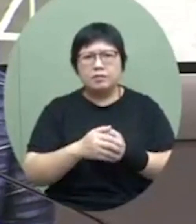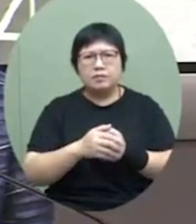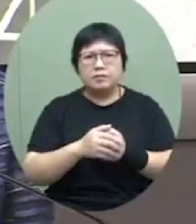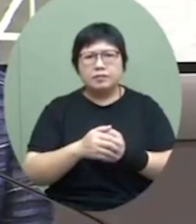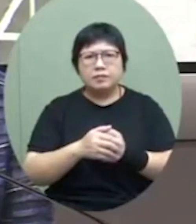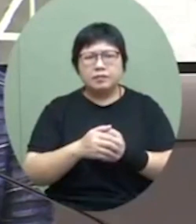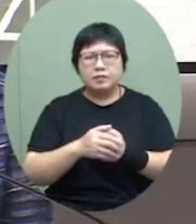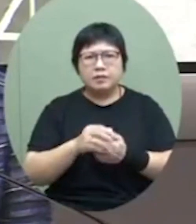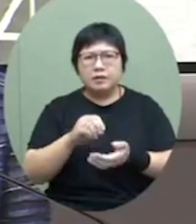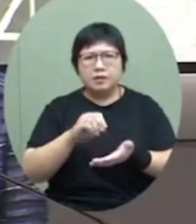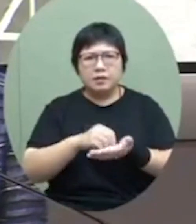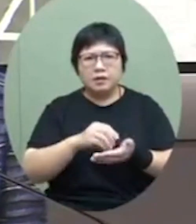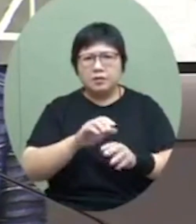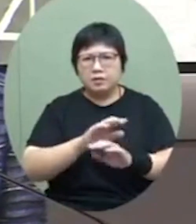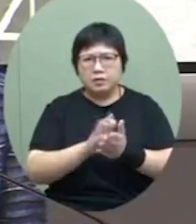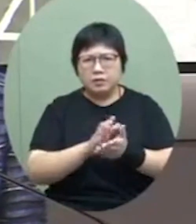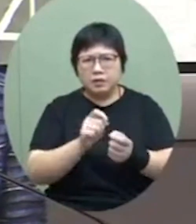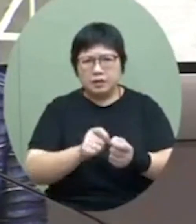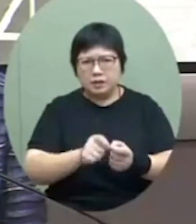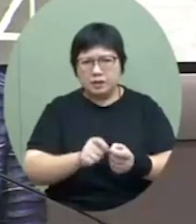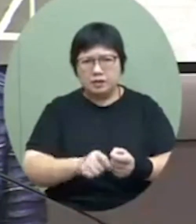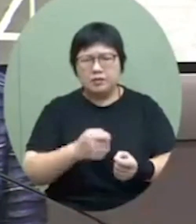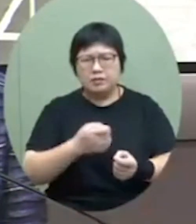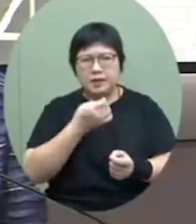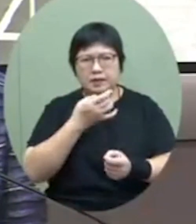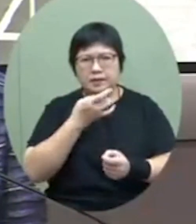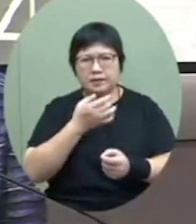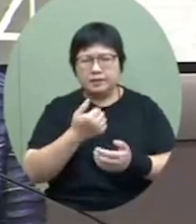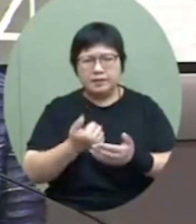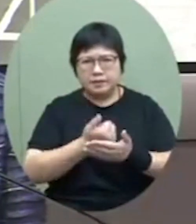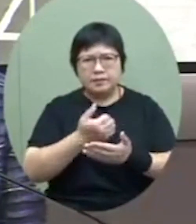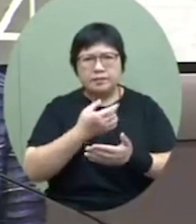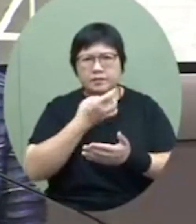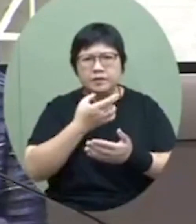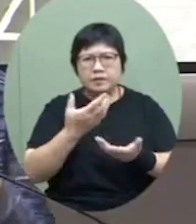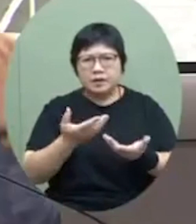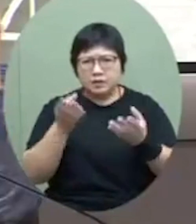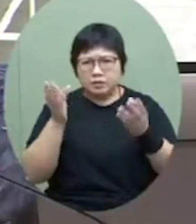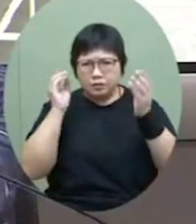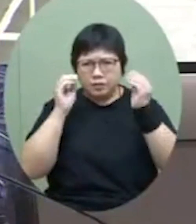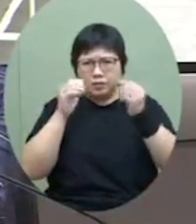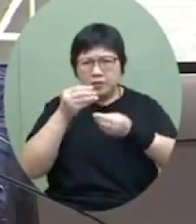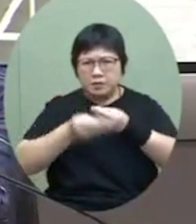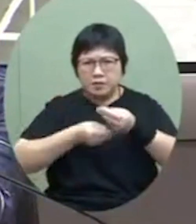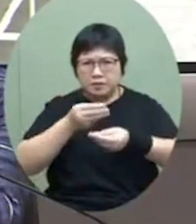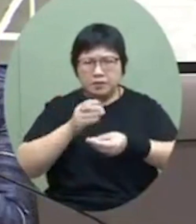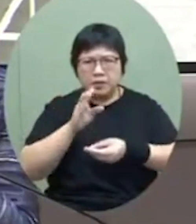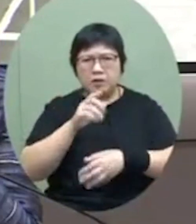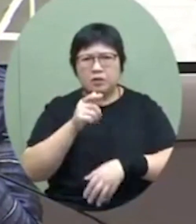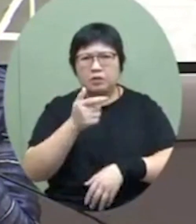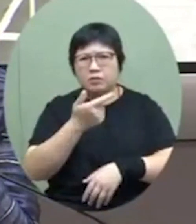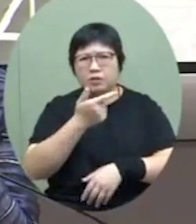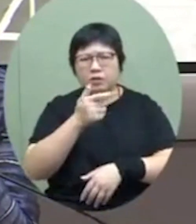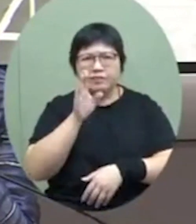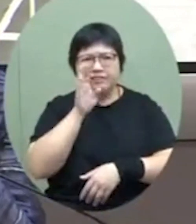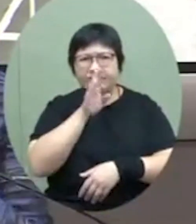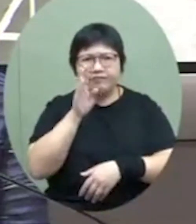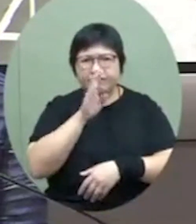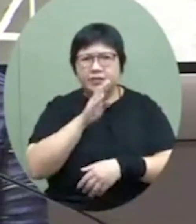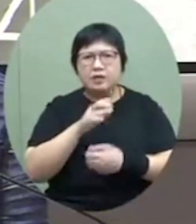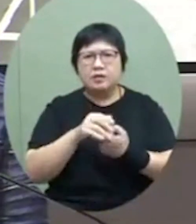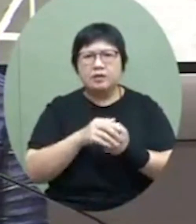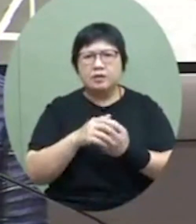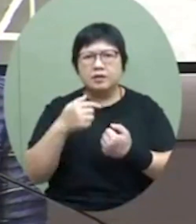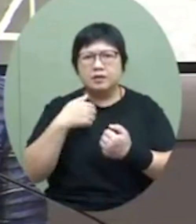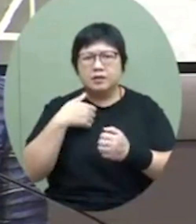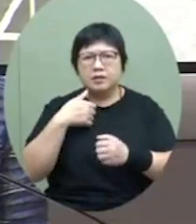because of the spreading and circulating rumors i consider it necessary to come out and dispel any misunderstanding in the first